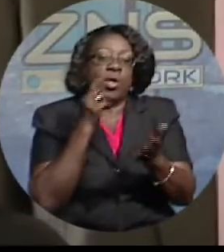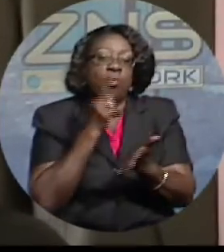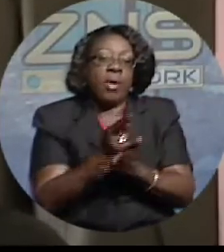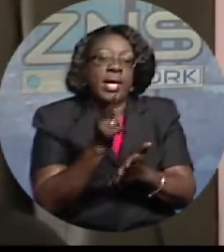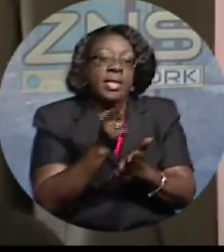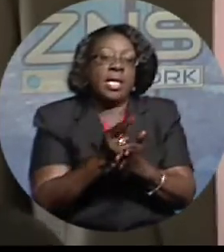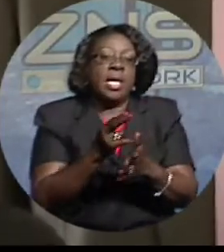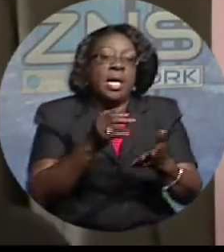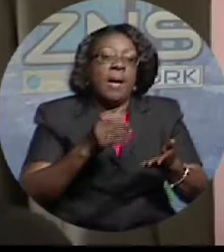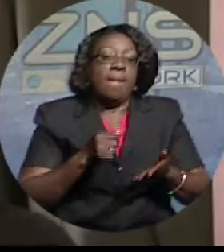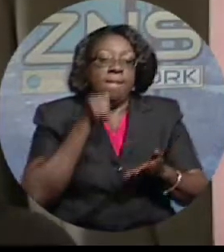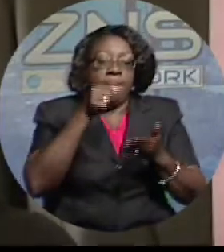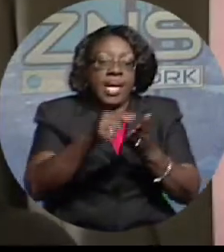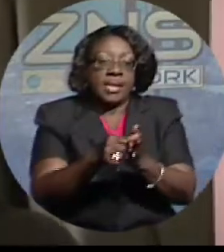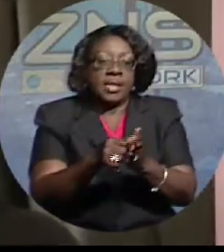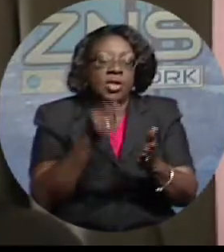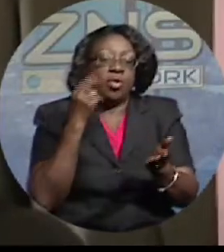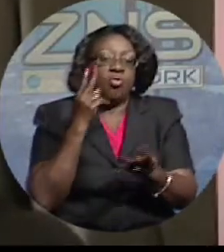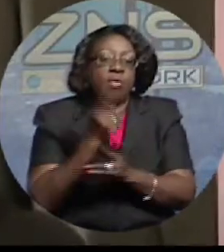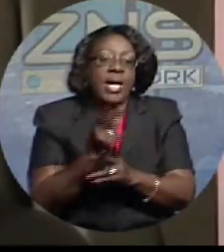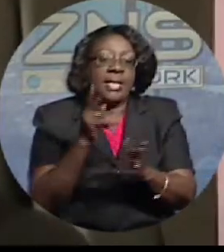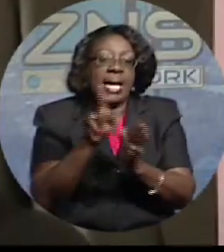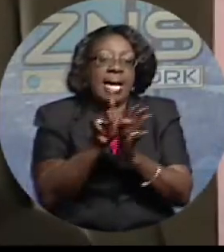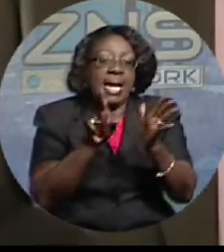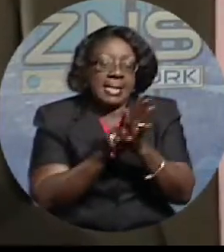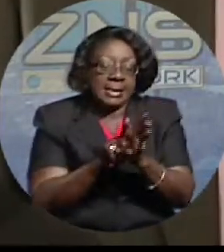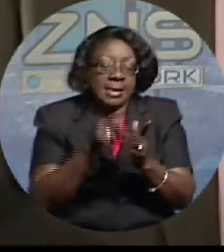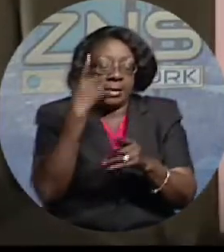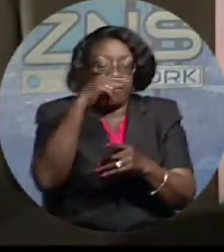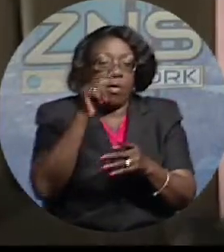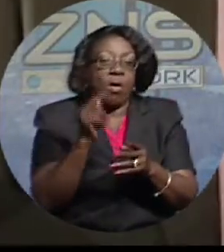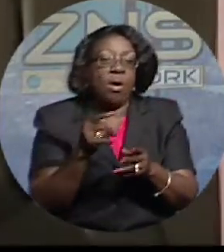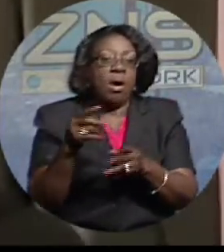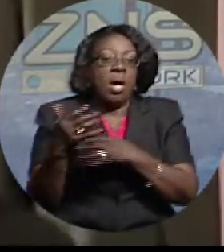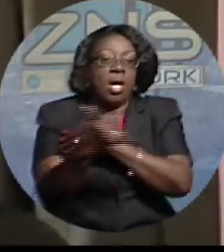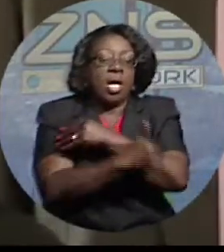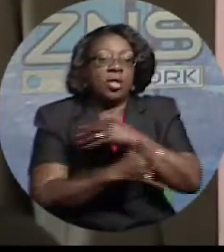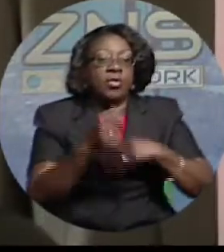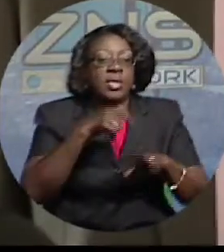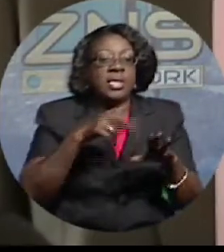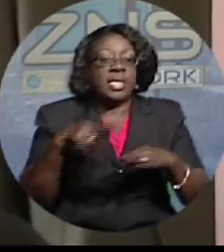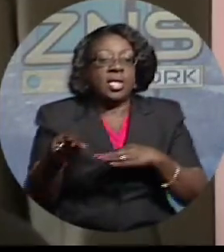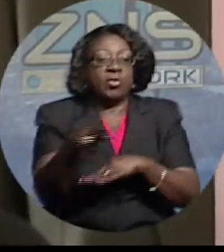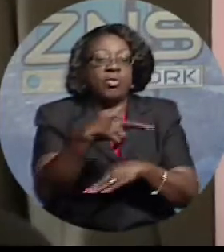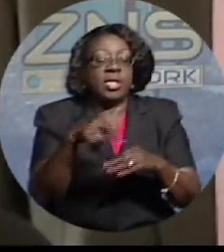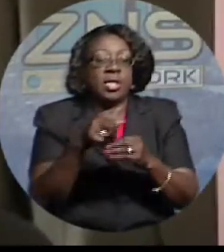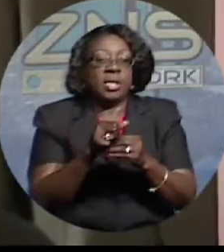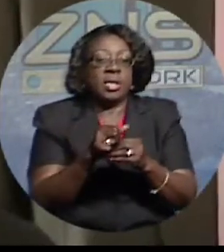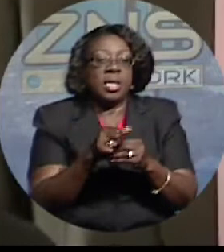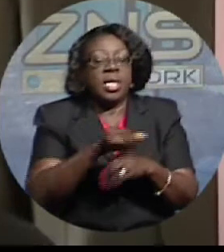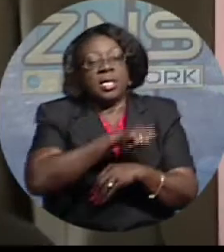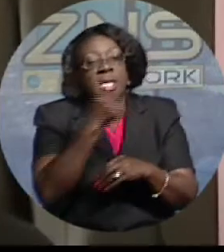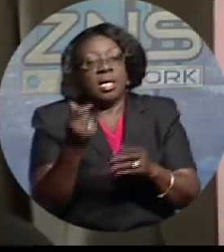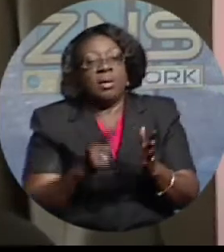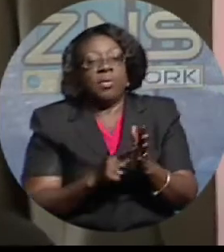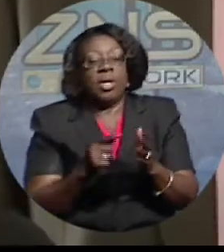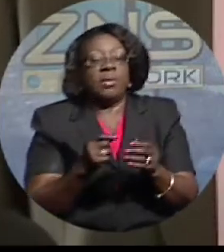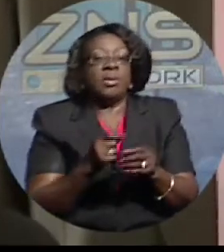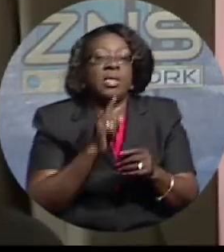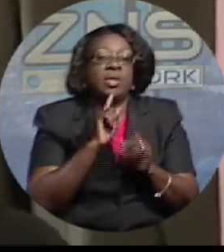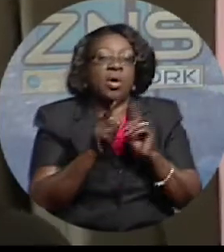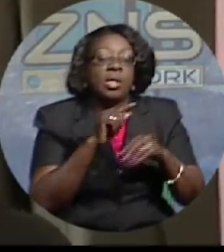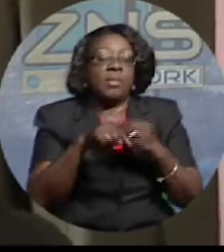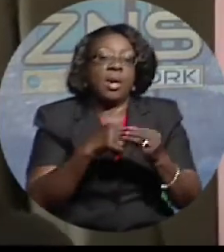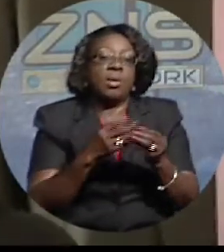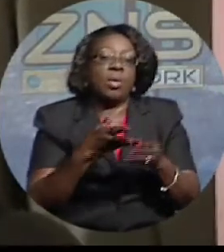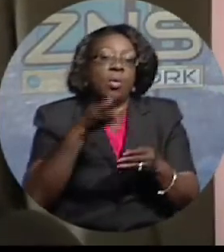instructions, right? A new paradigm for countries in the region. The other point I made to them was